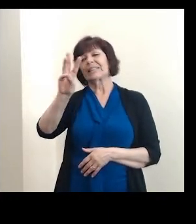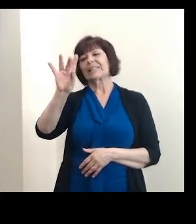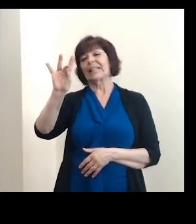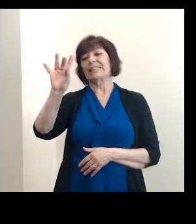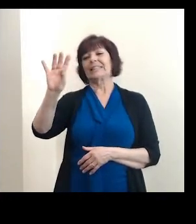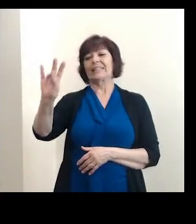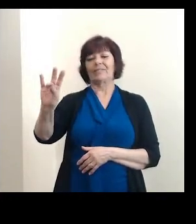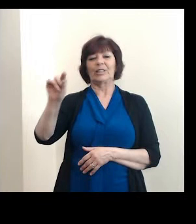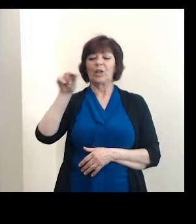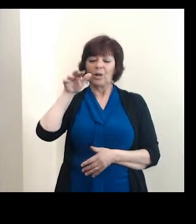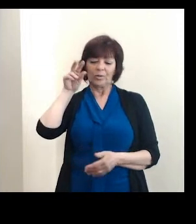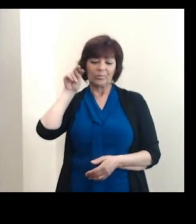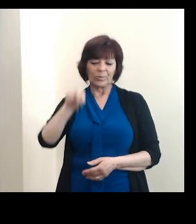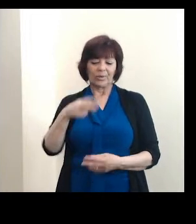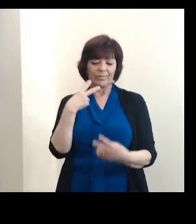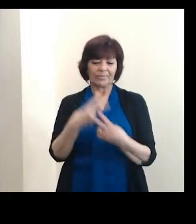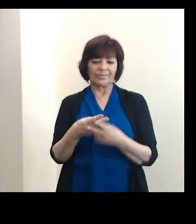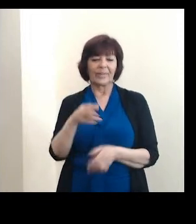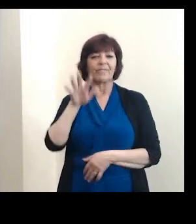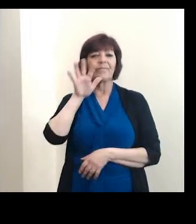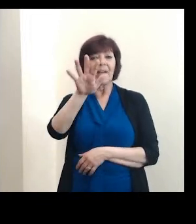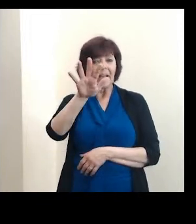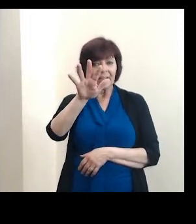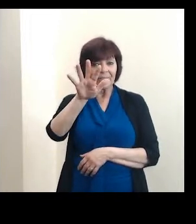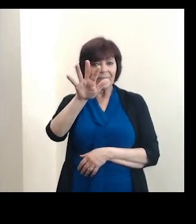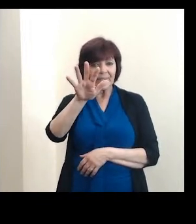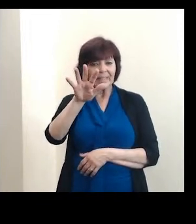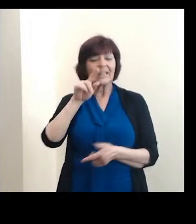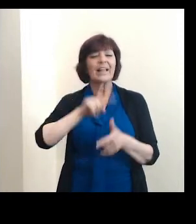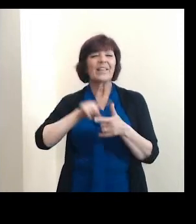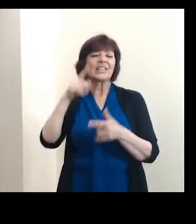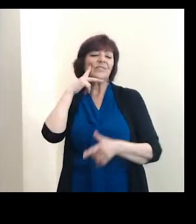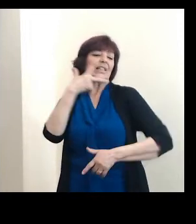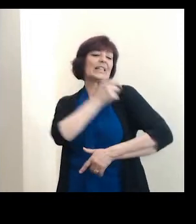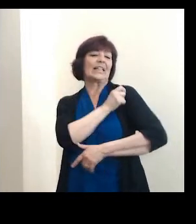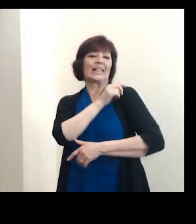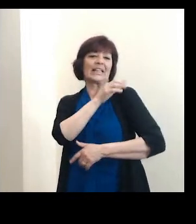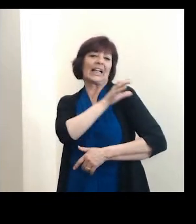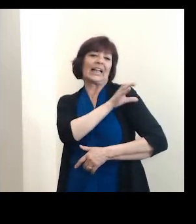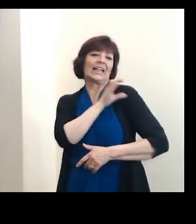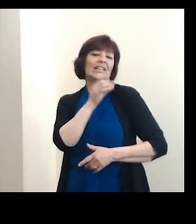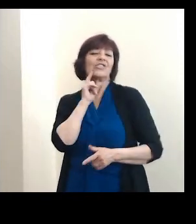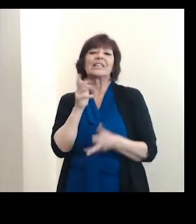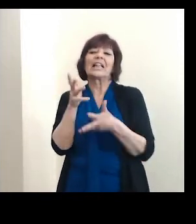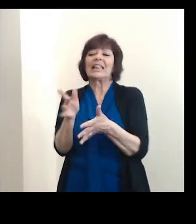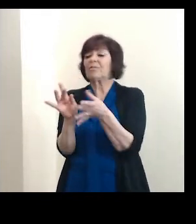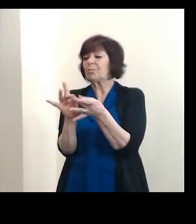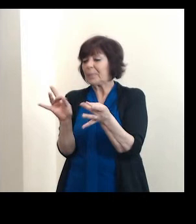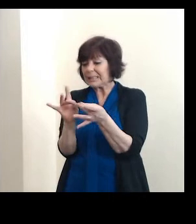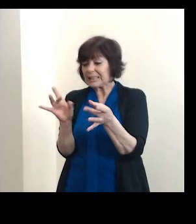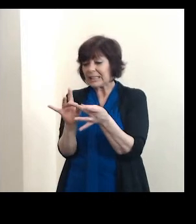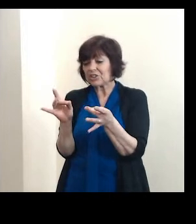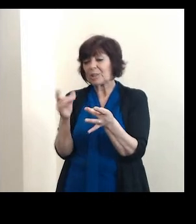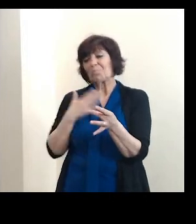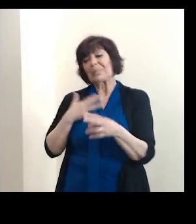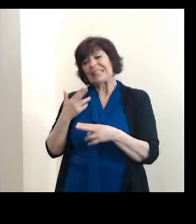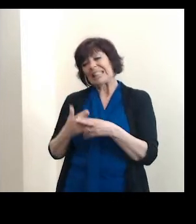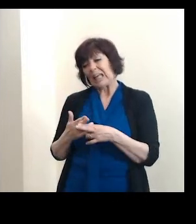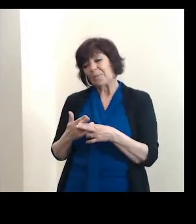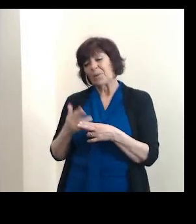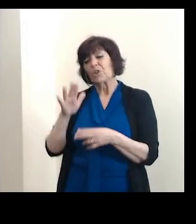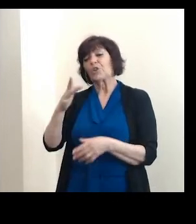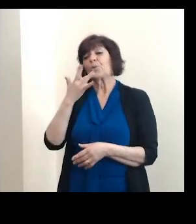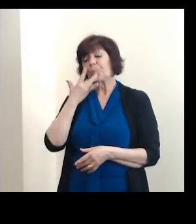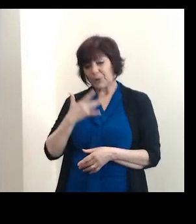716-858-7687. Press option 5, and that's for the immunization clinic. So we just need you to leave a message with your name, your date